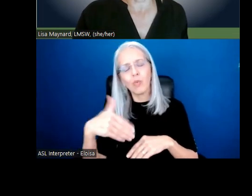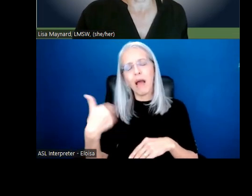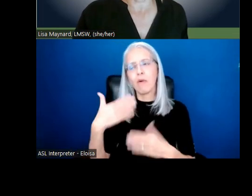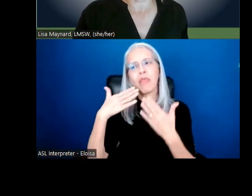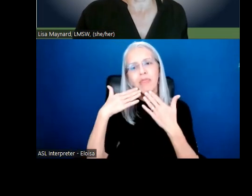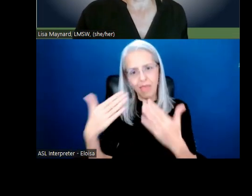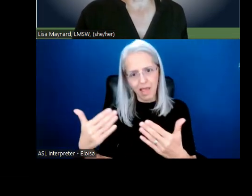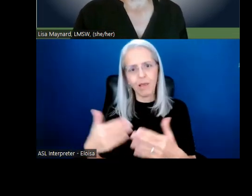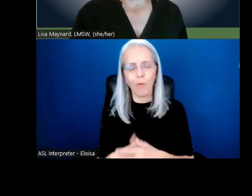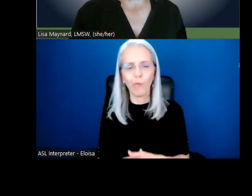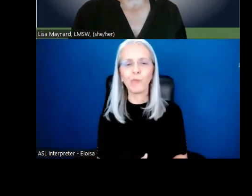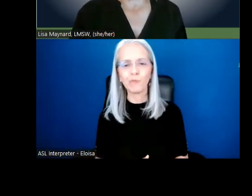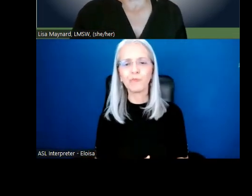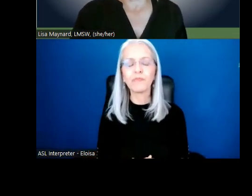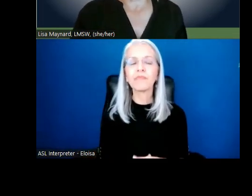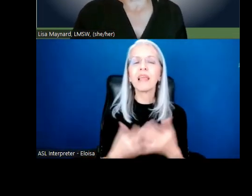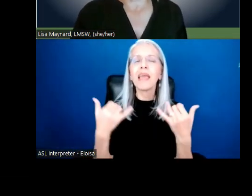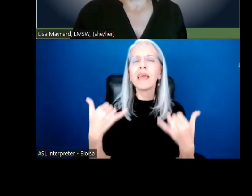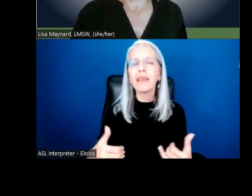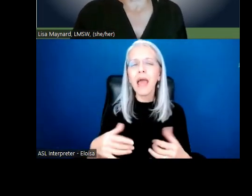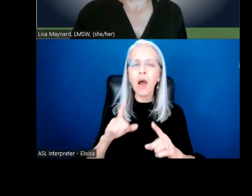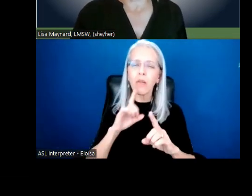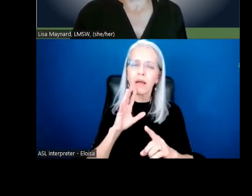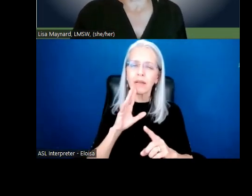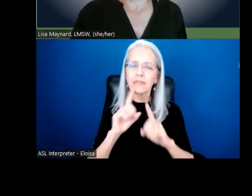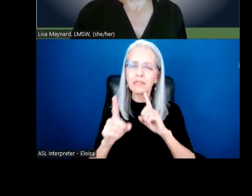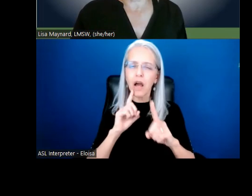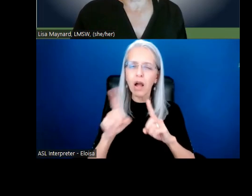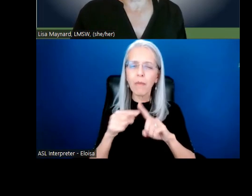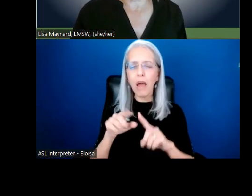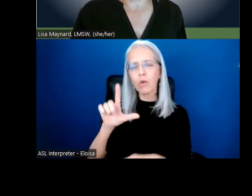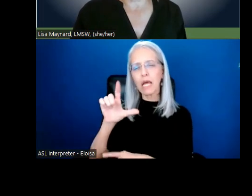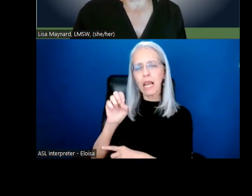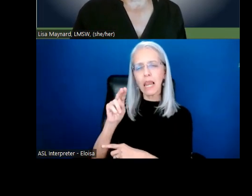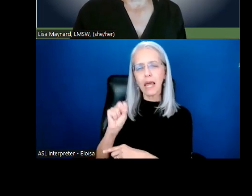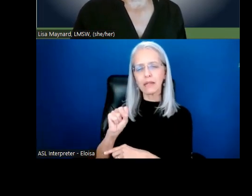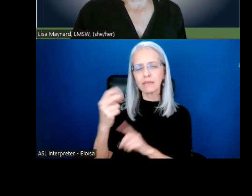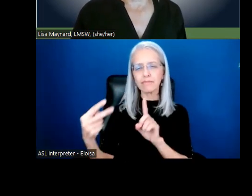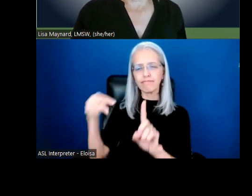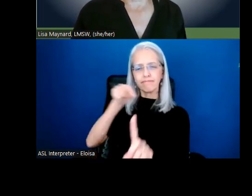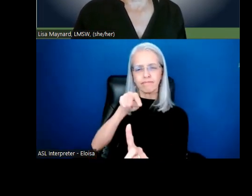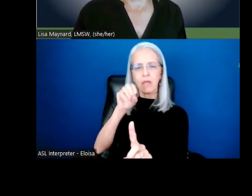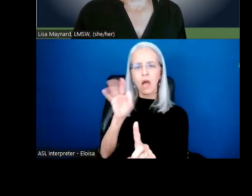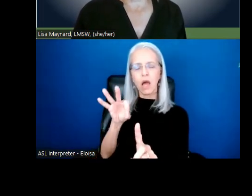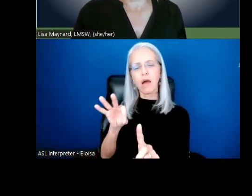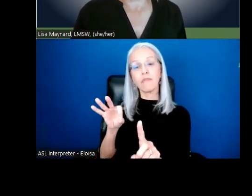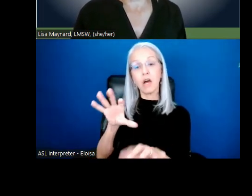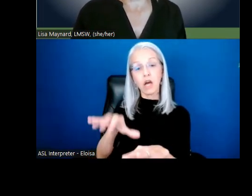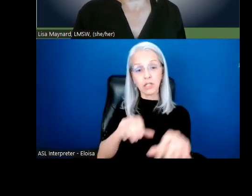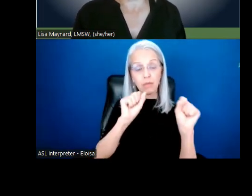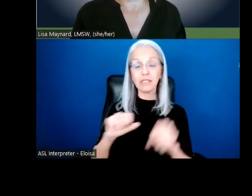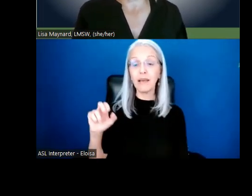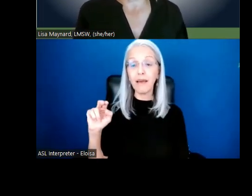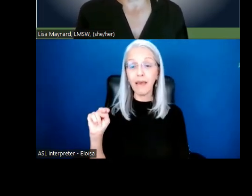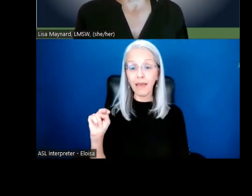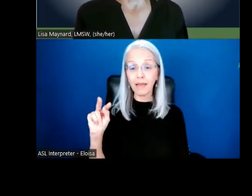that. Let's talk about the lens of adoption. NTI, this free, robust training